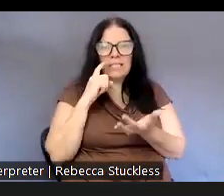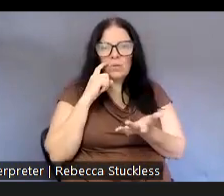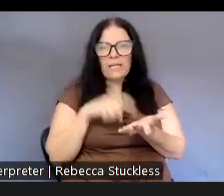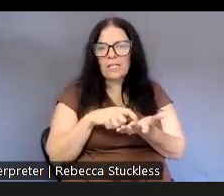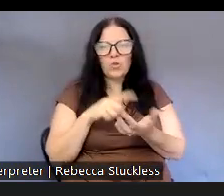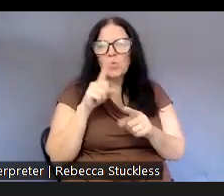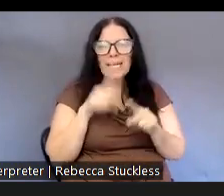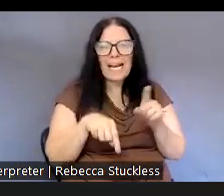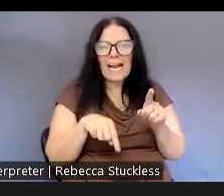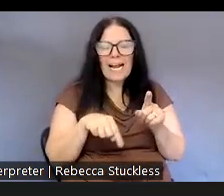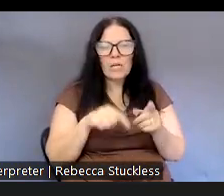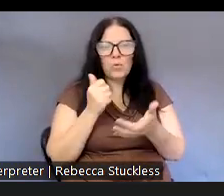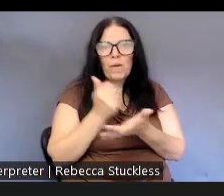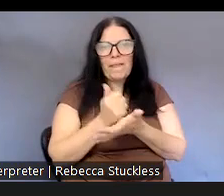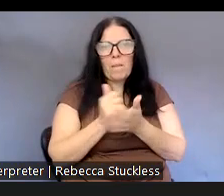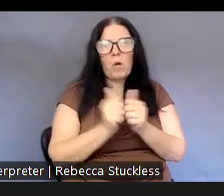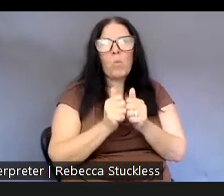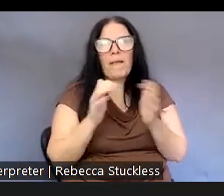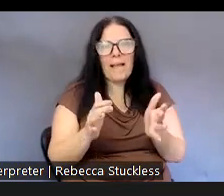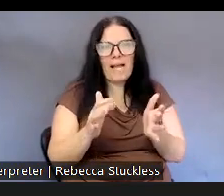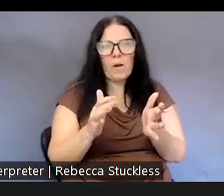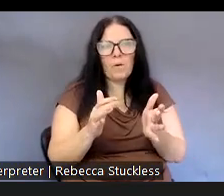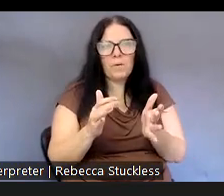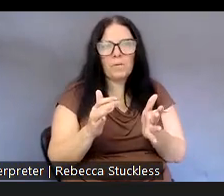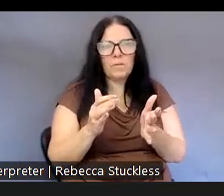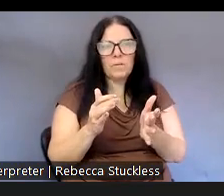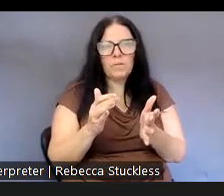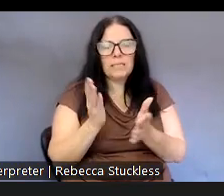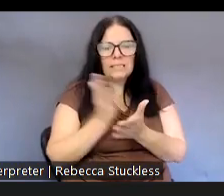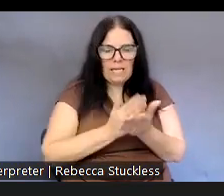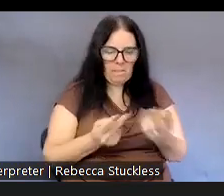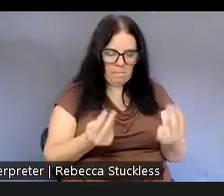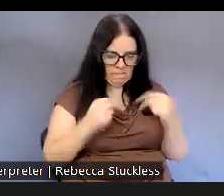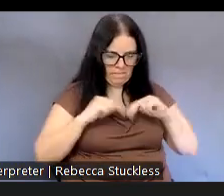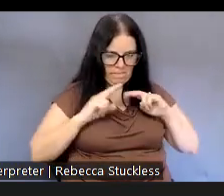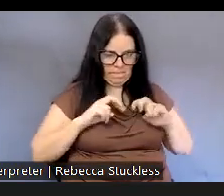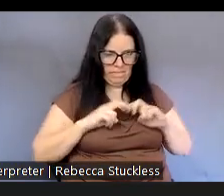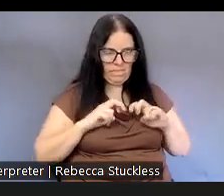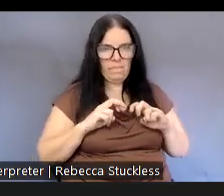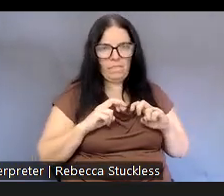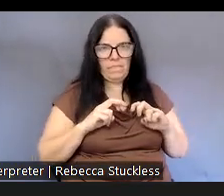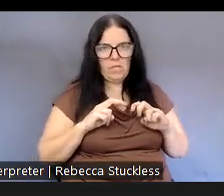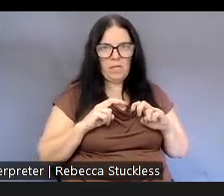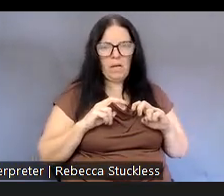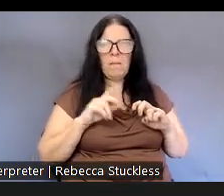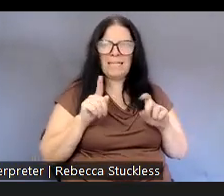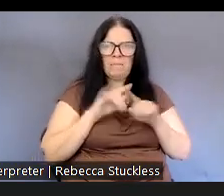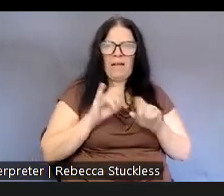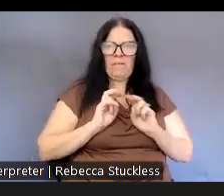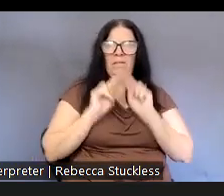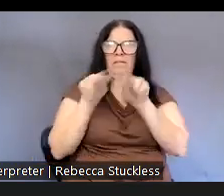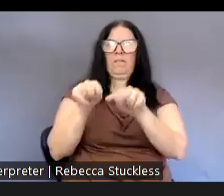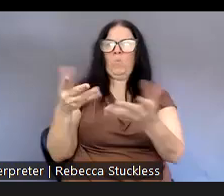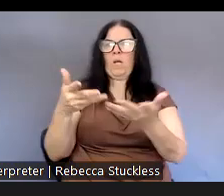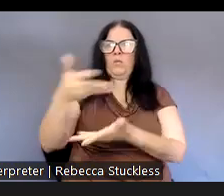can't really do therapy without at least some criticism or critique of social structures